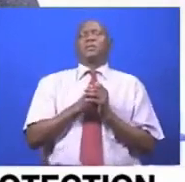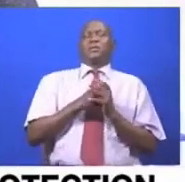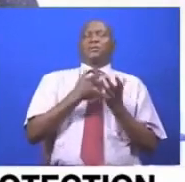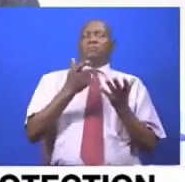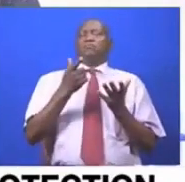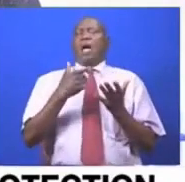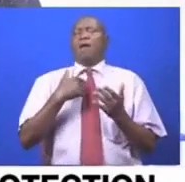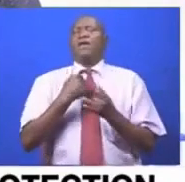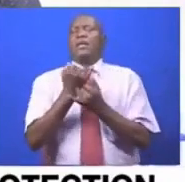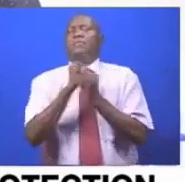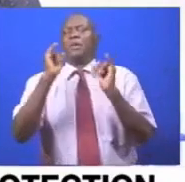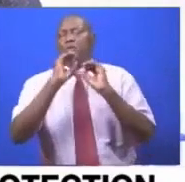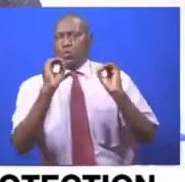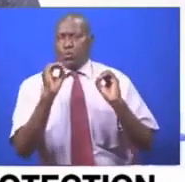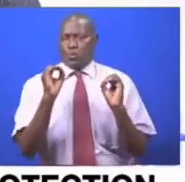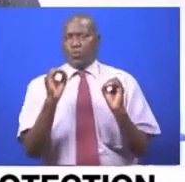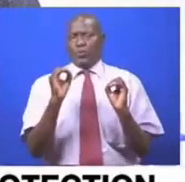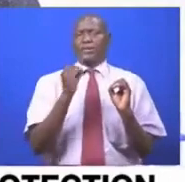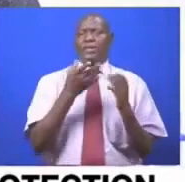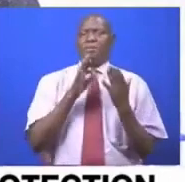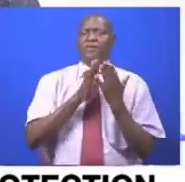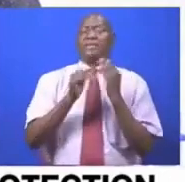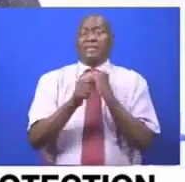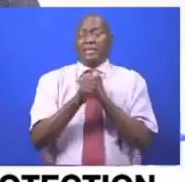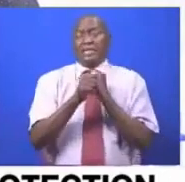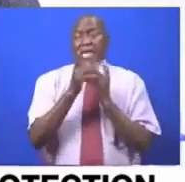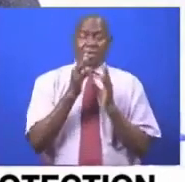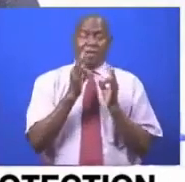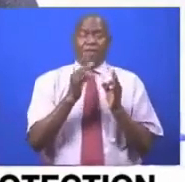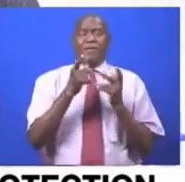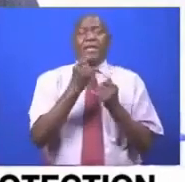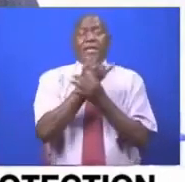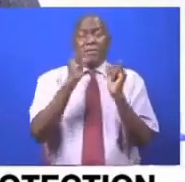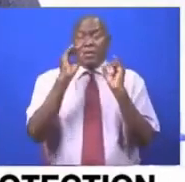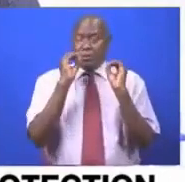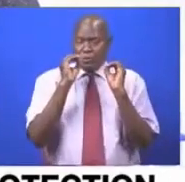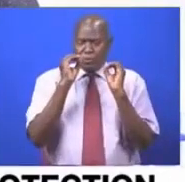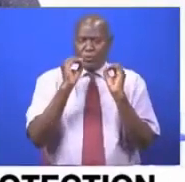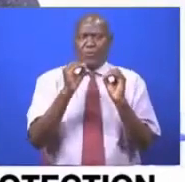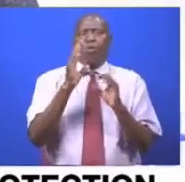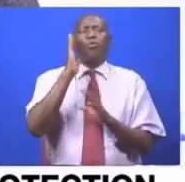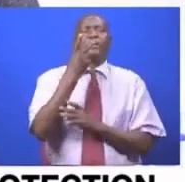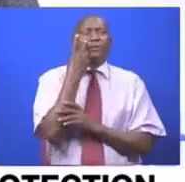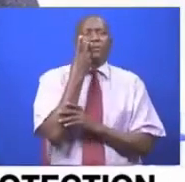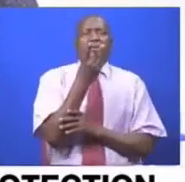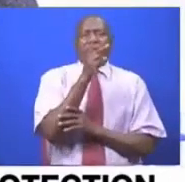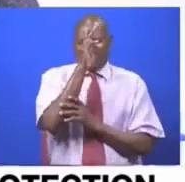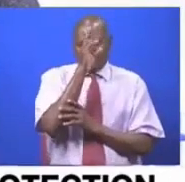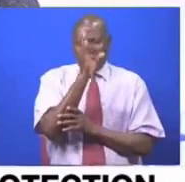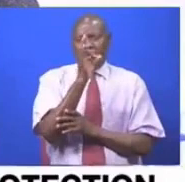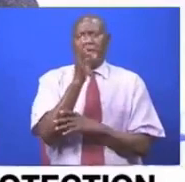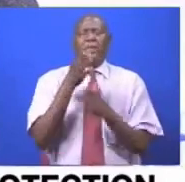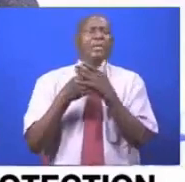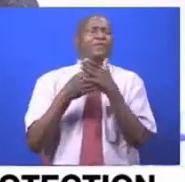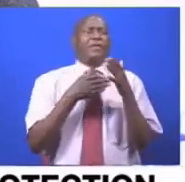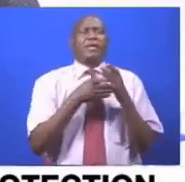be independent. We also face a danger in that, of course, if it is not independent, then we will see serious interference by